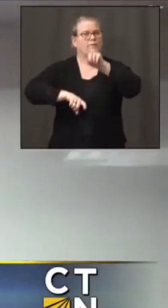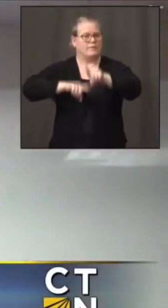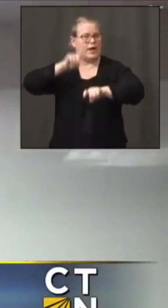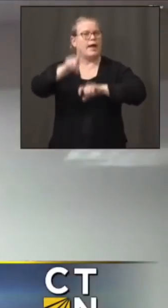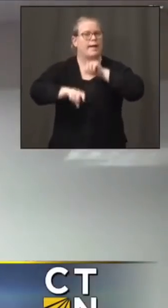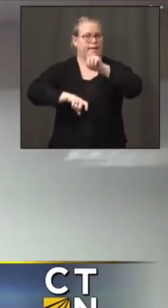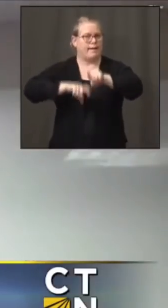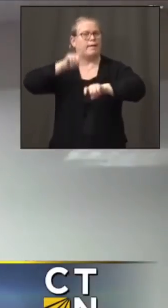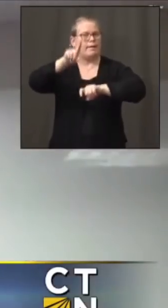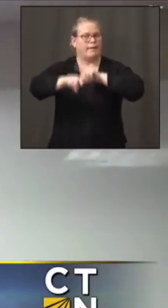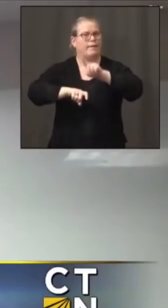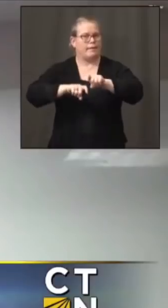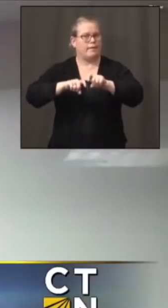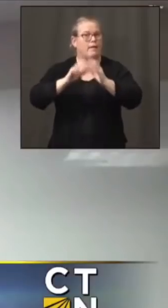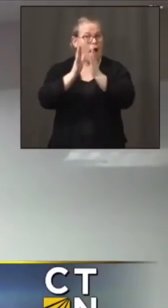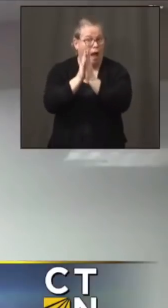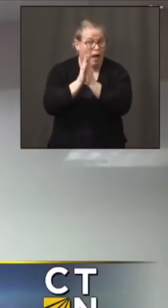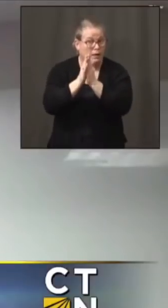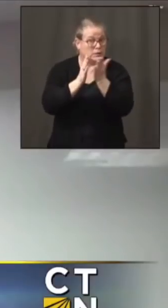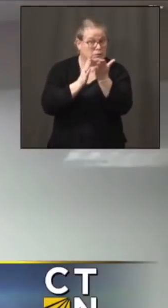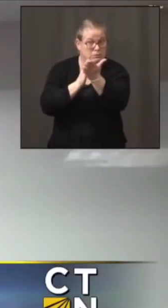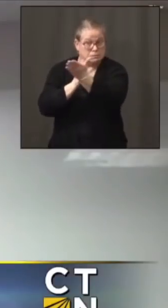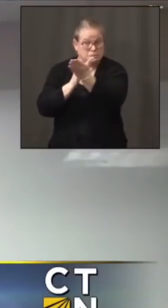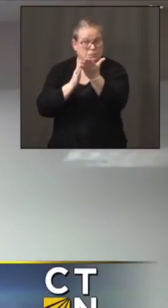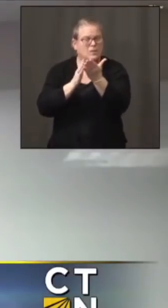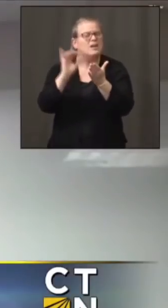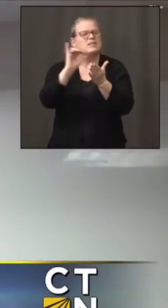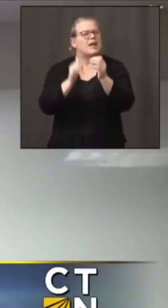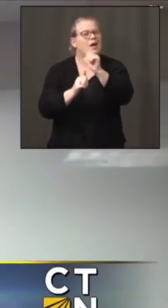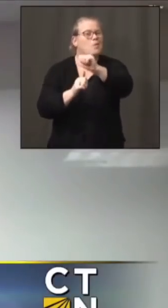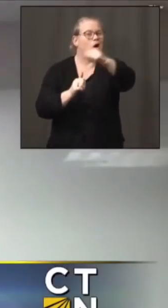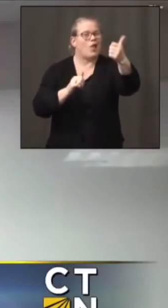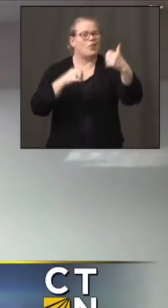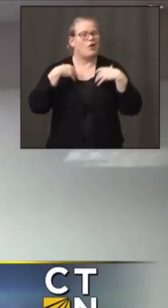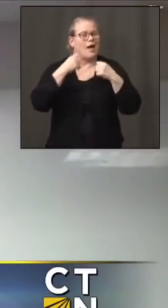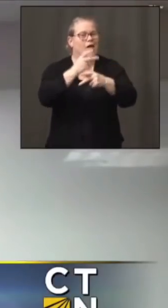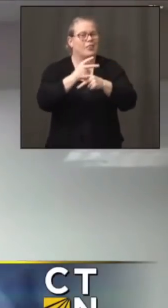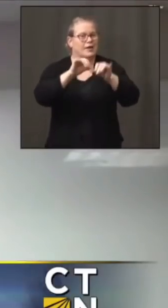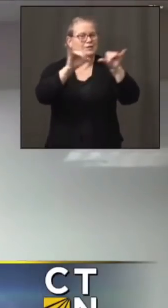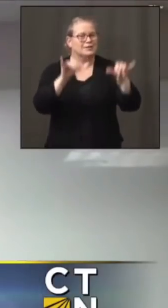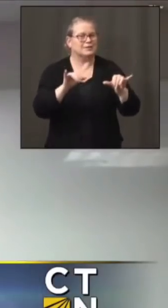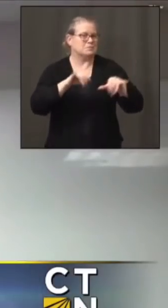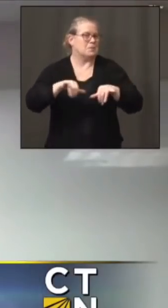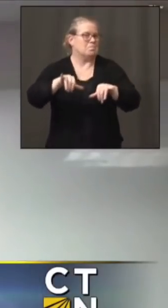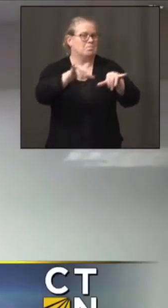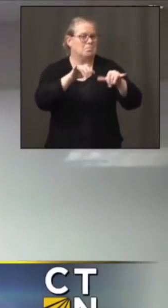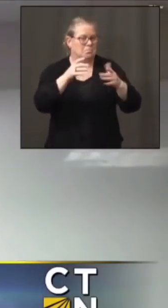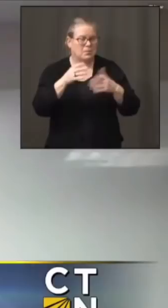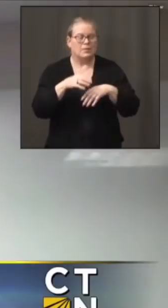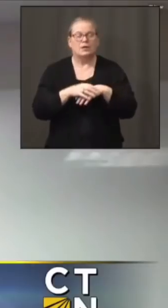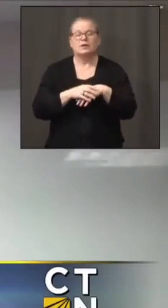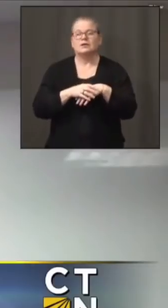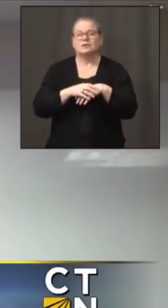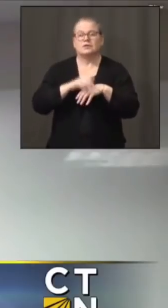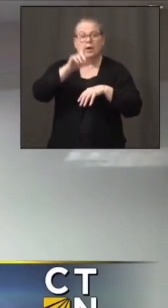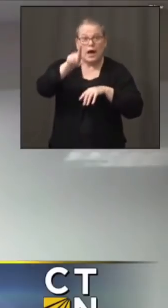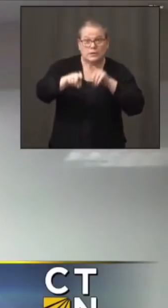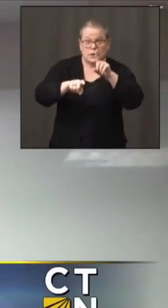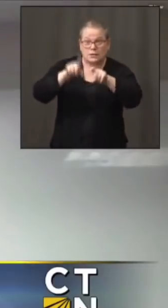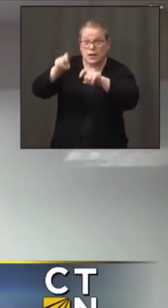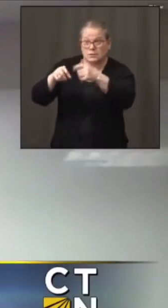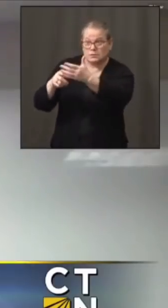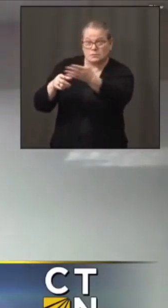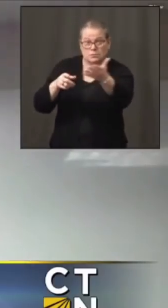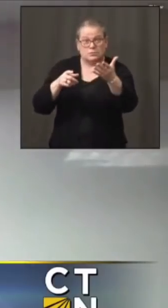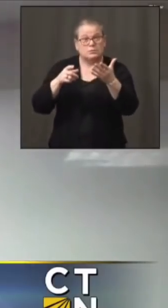most healthcare systems. So we did a survey because, obviously we're getting an allotment of vaccines, and we need to ensure that it gets to the critical